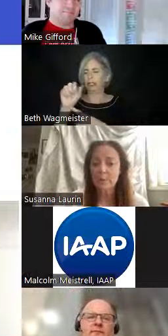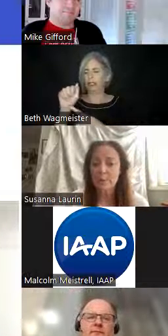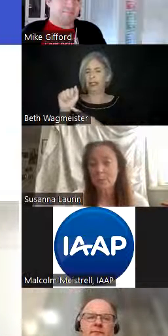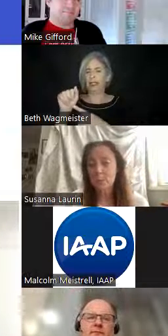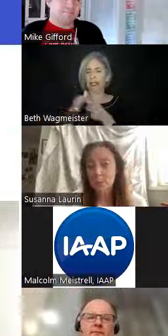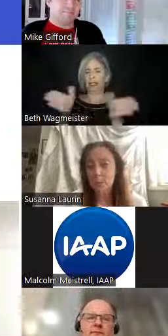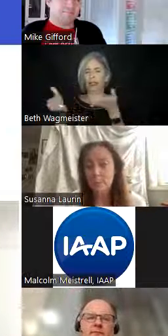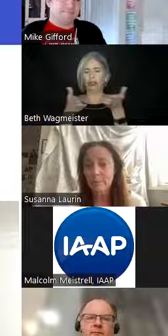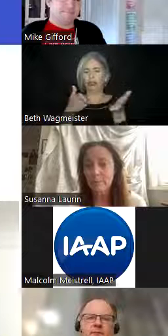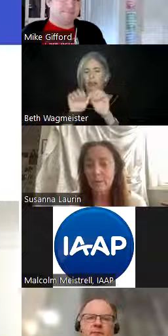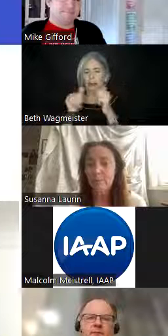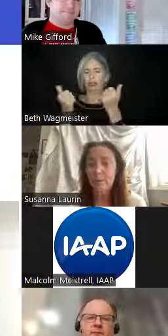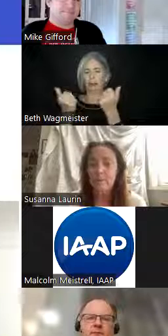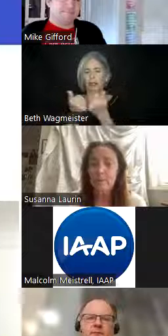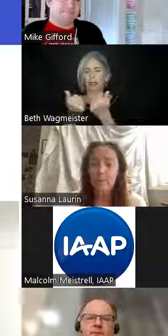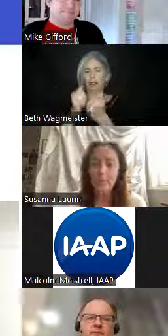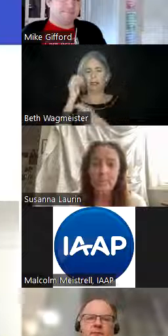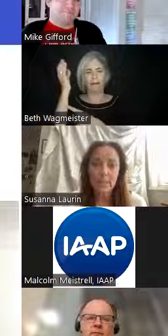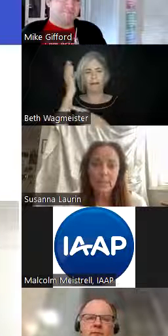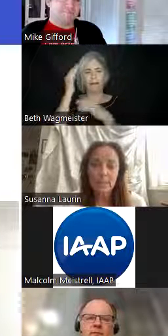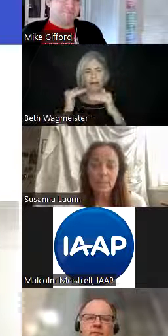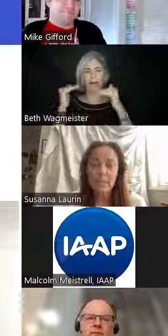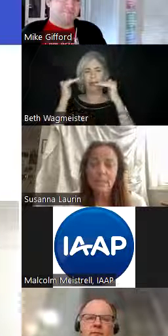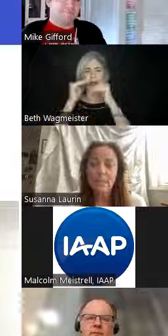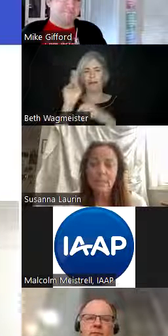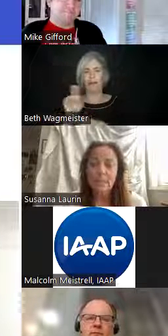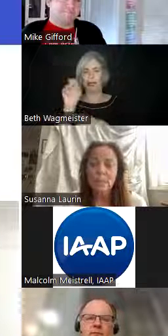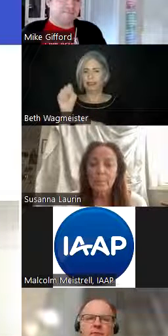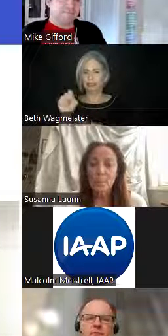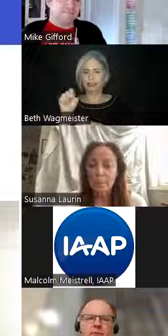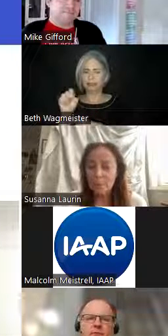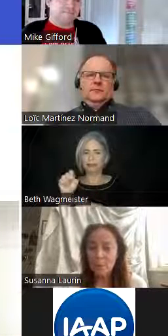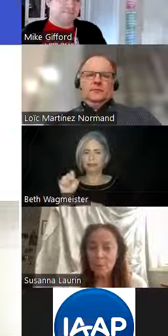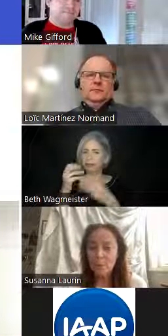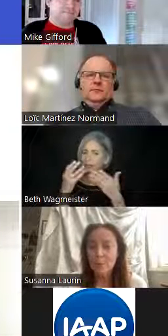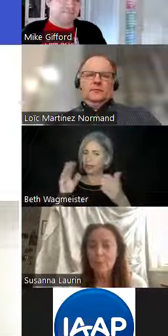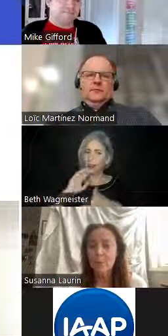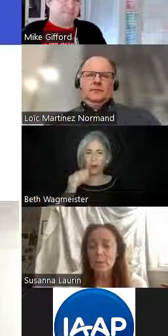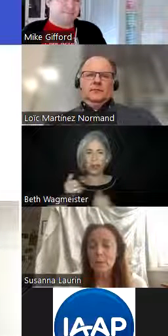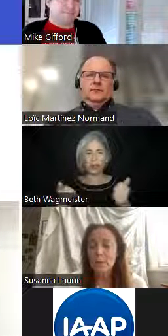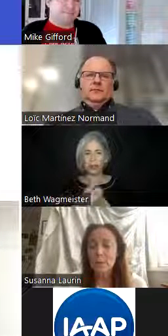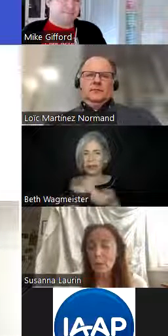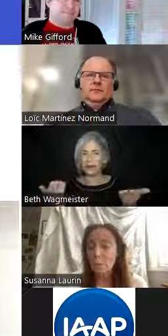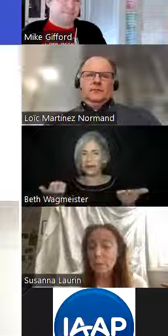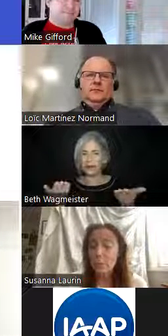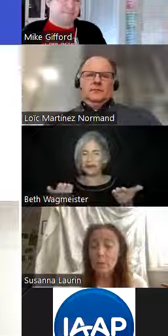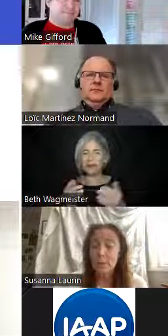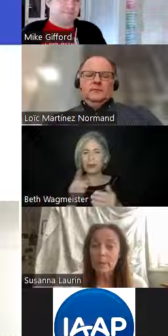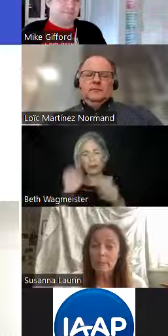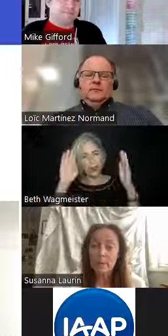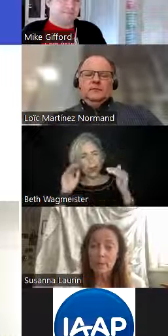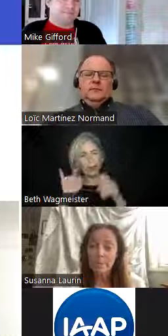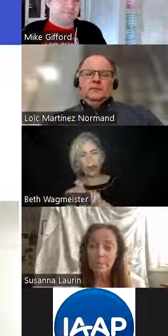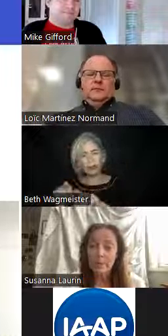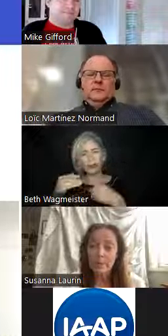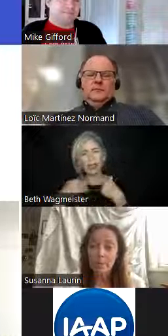General Service Administration in the federal level of the United States. So welcome, everyone. We were hoping to also